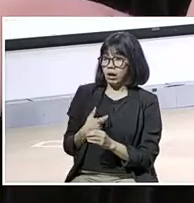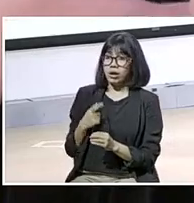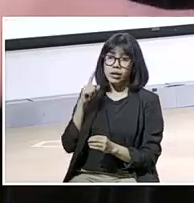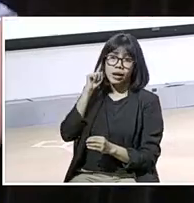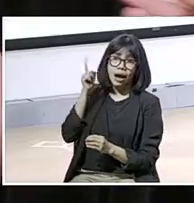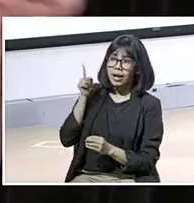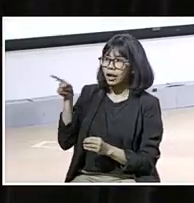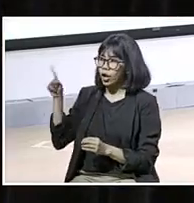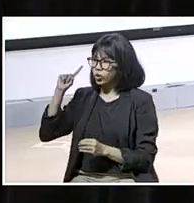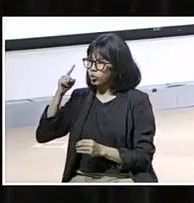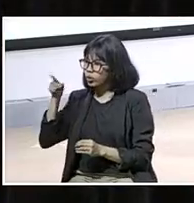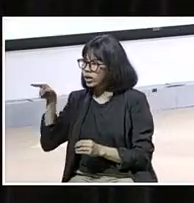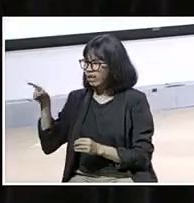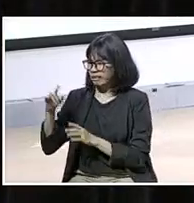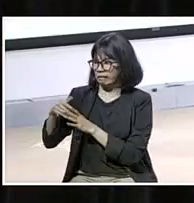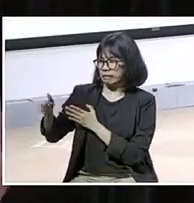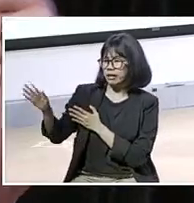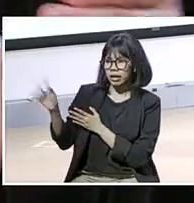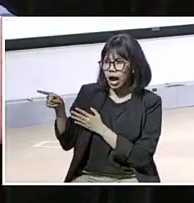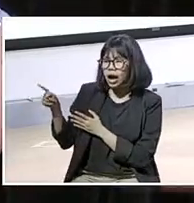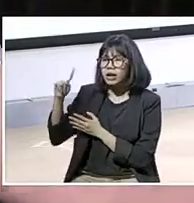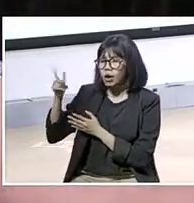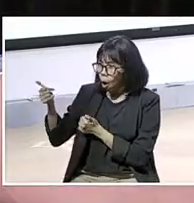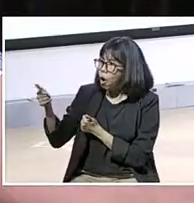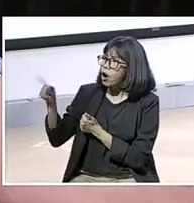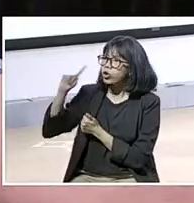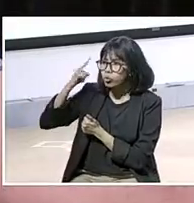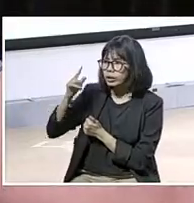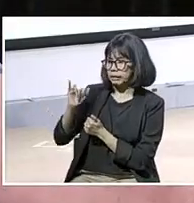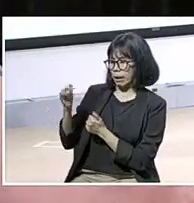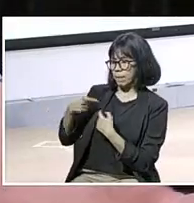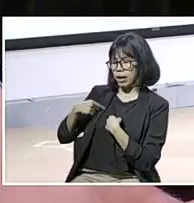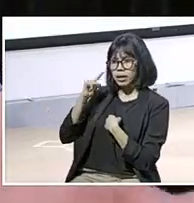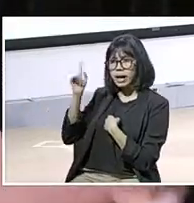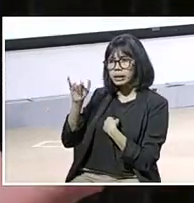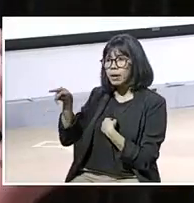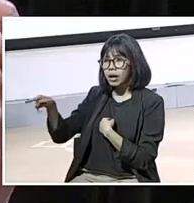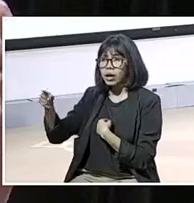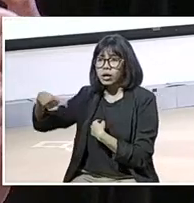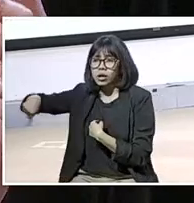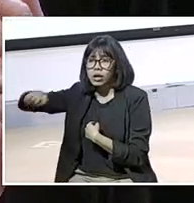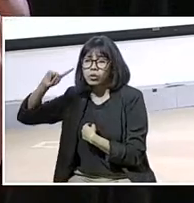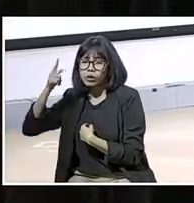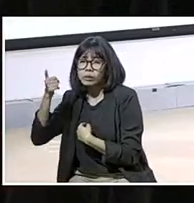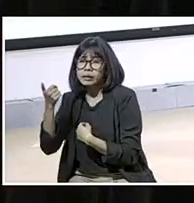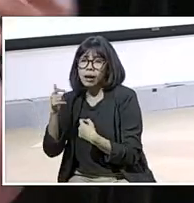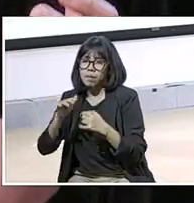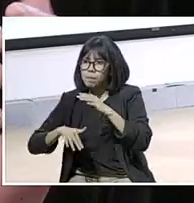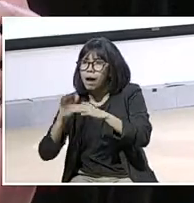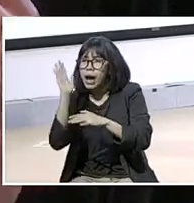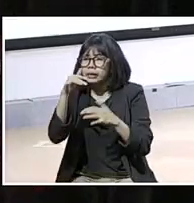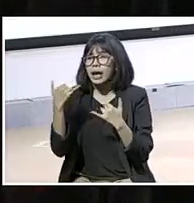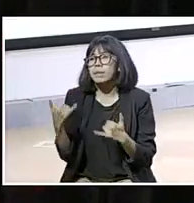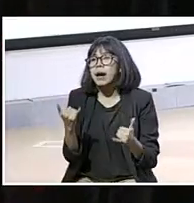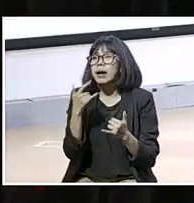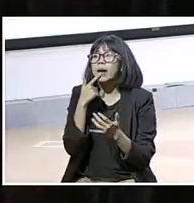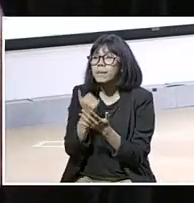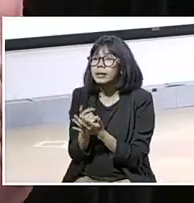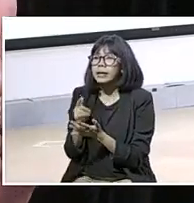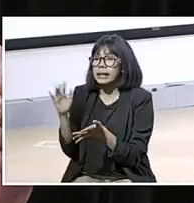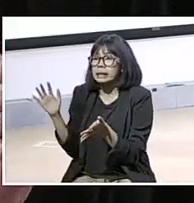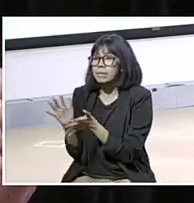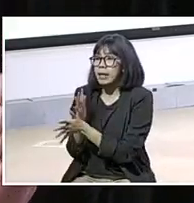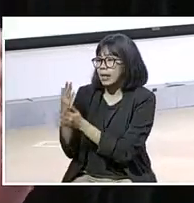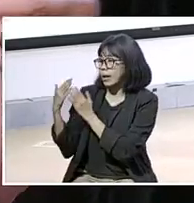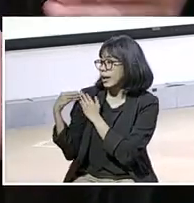the basketball, they're gonna miss the basketball, they wanna have fun playing basketball. But I think when people are exposed to different ways of